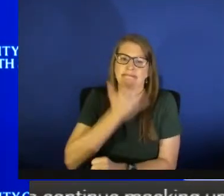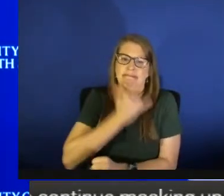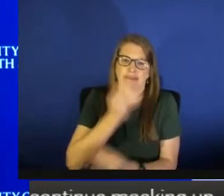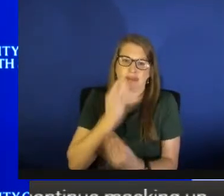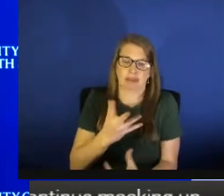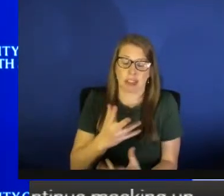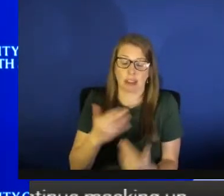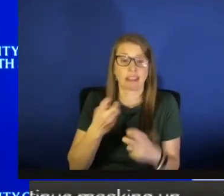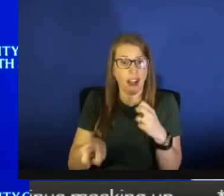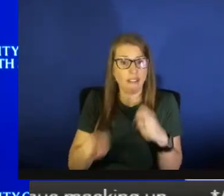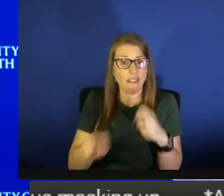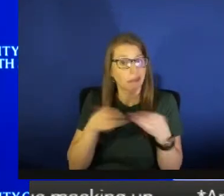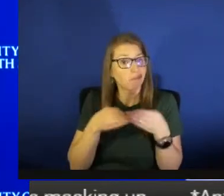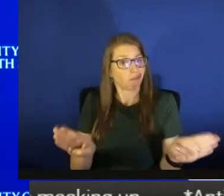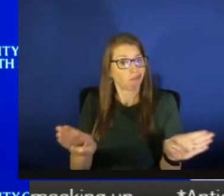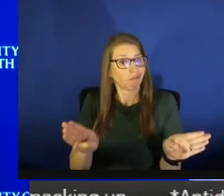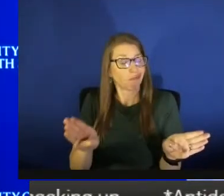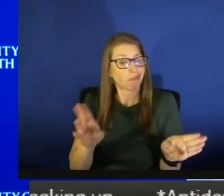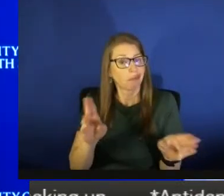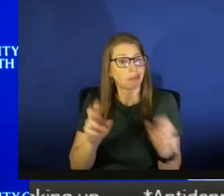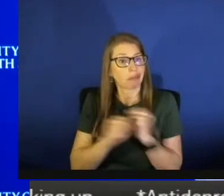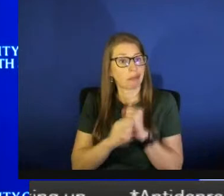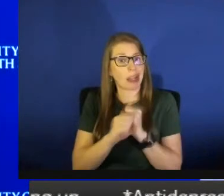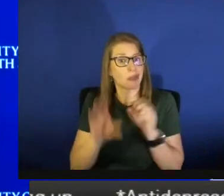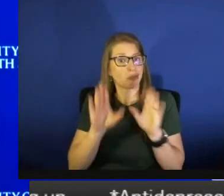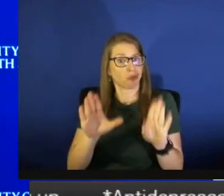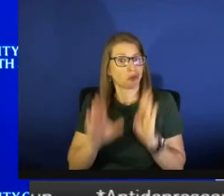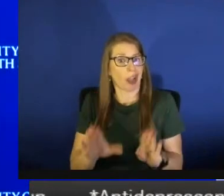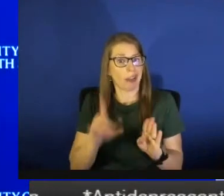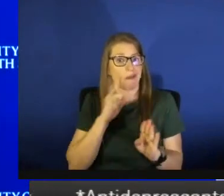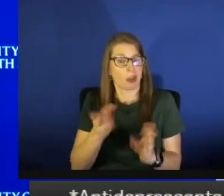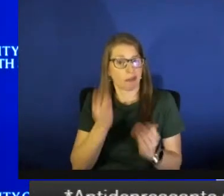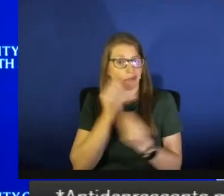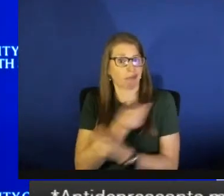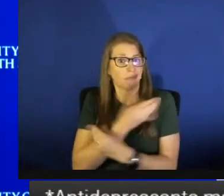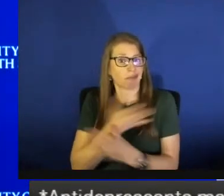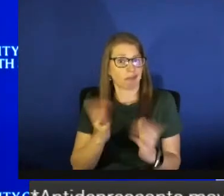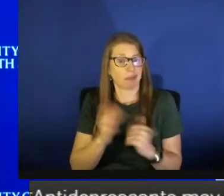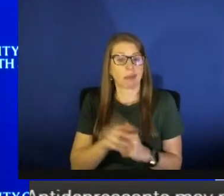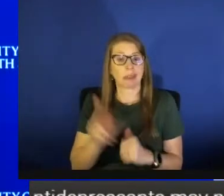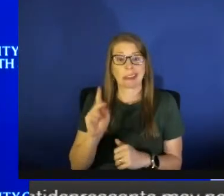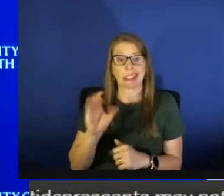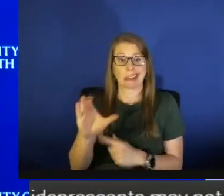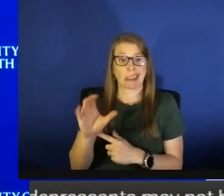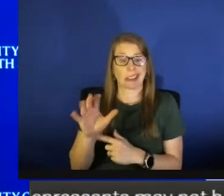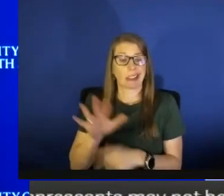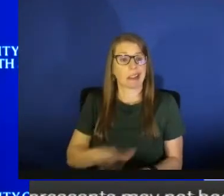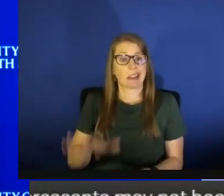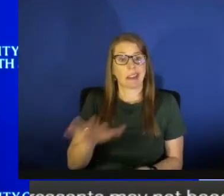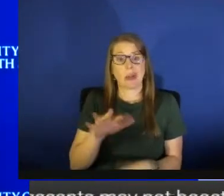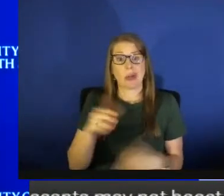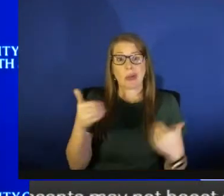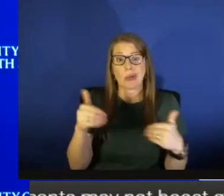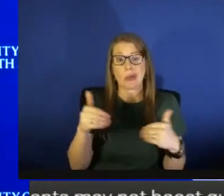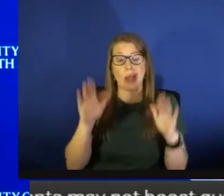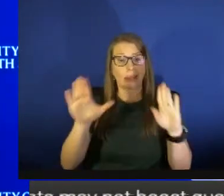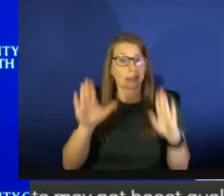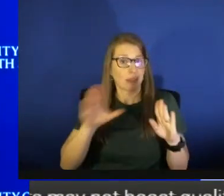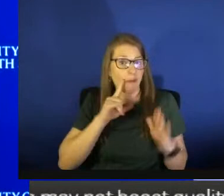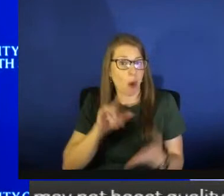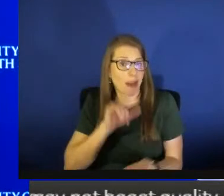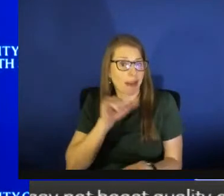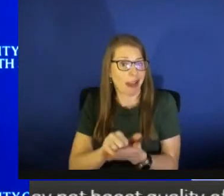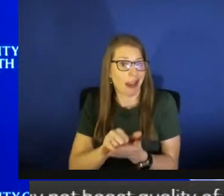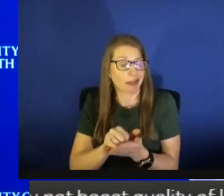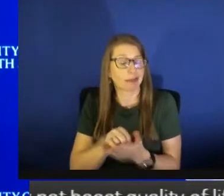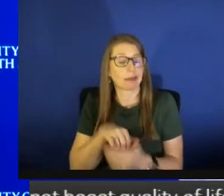general, the media has been great. Specifically, the media around Kansas City has been excellent for that, working